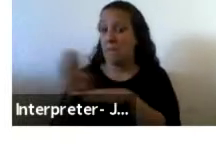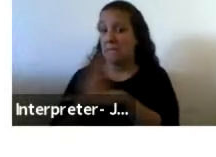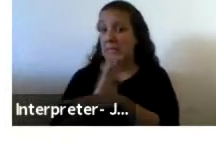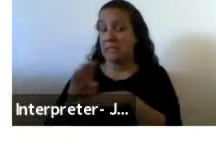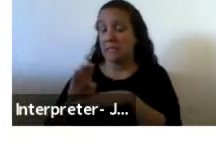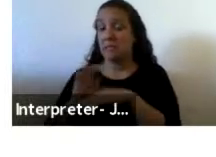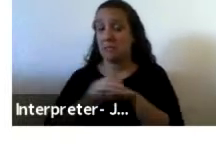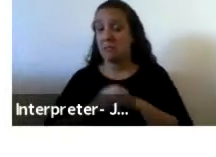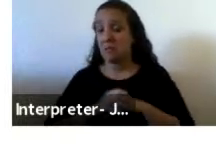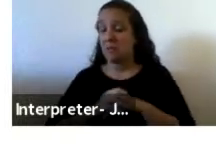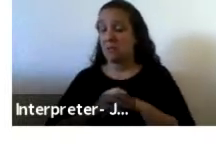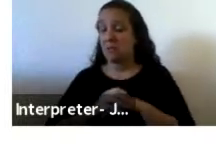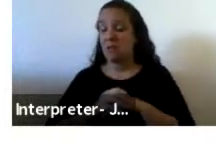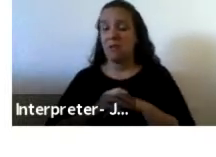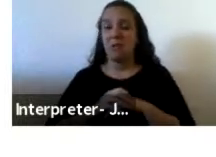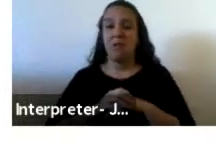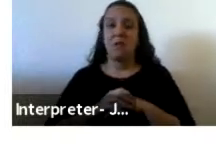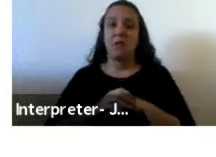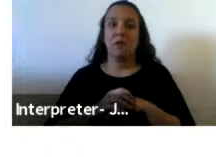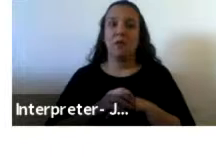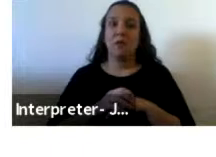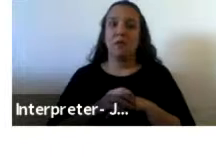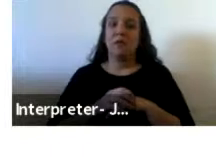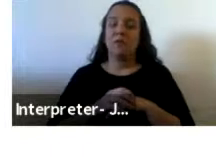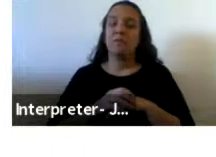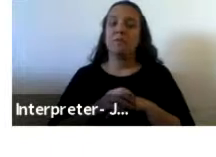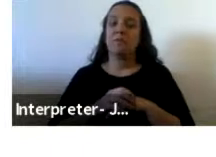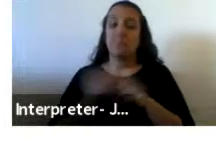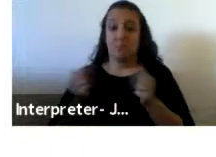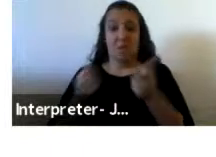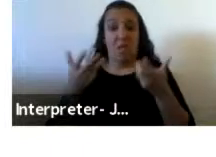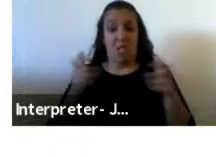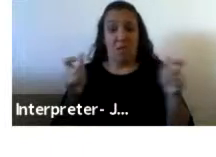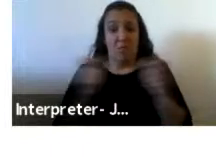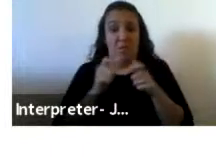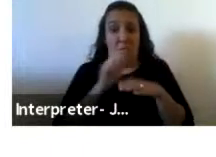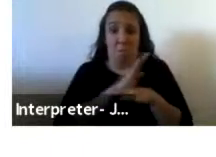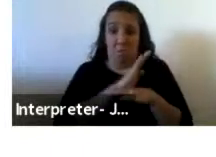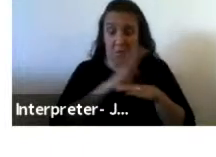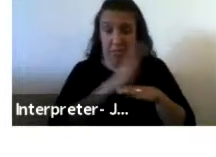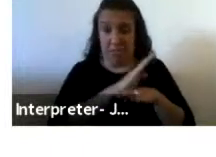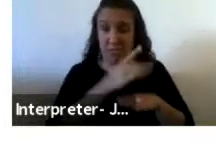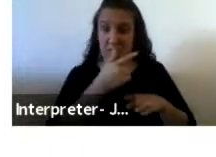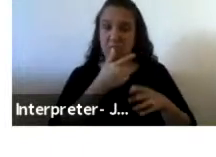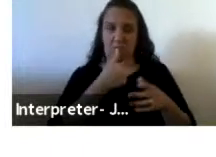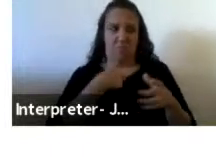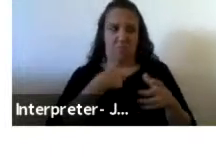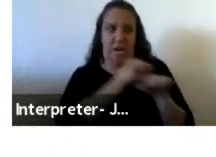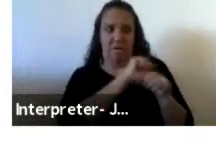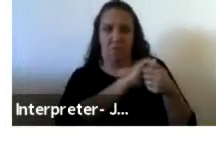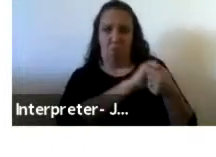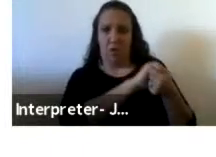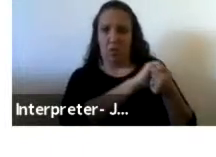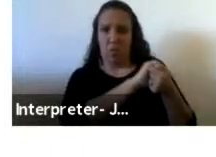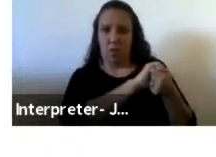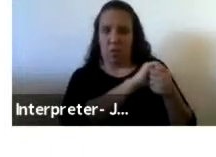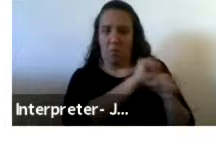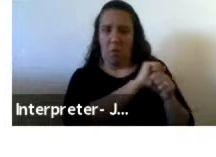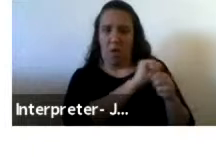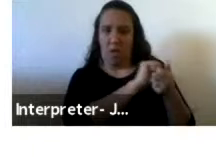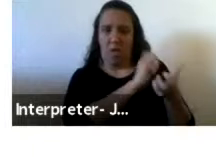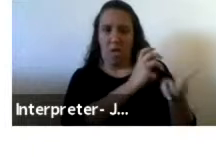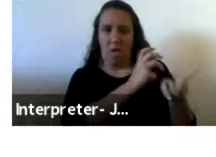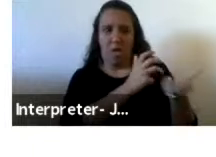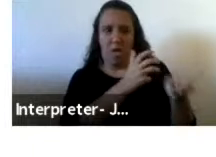actually here, but a lot of the small businesses that I work with, and one of the things that I kept saying, hey, listen,